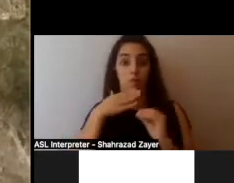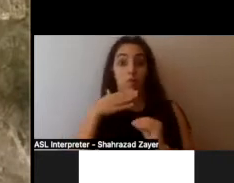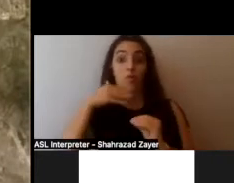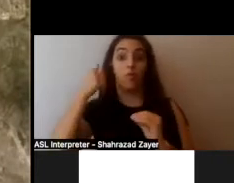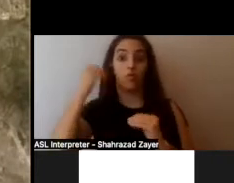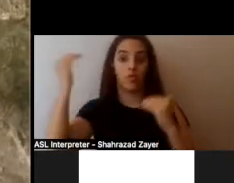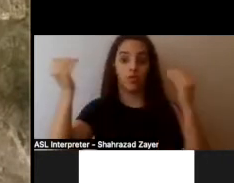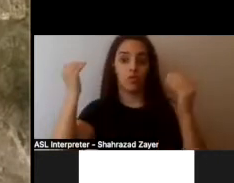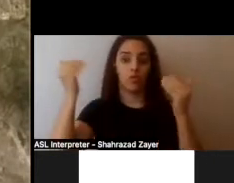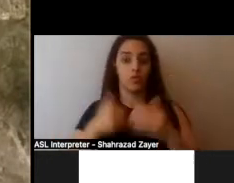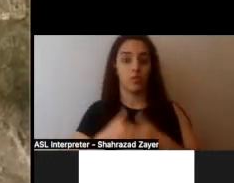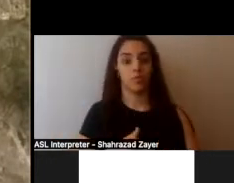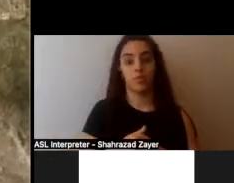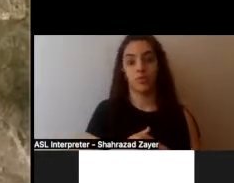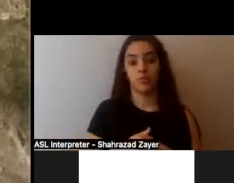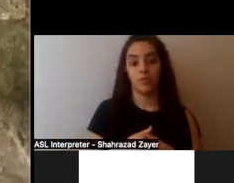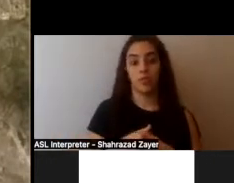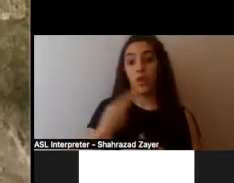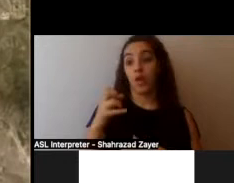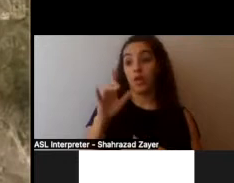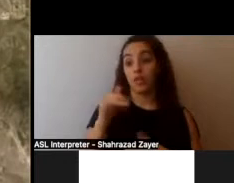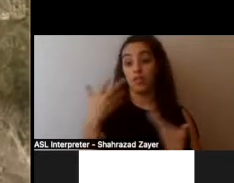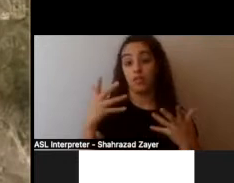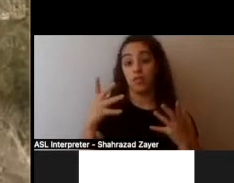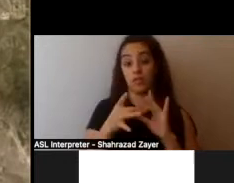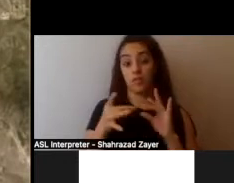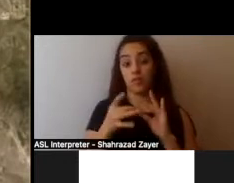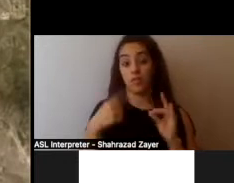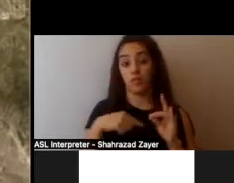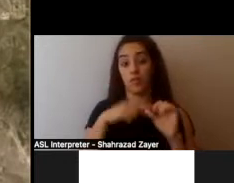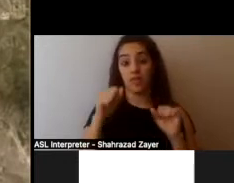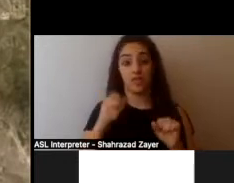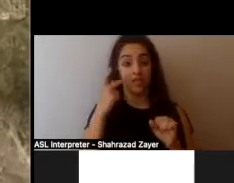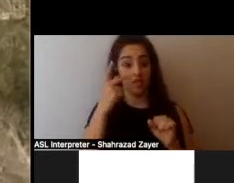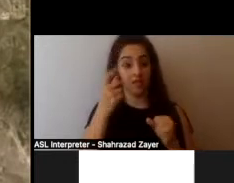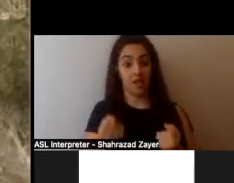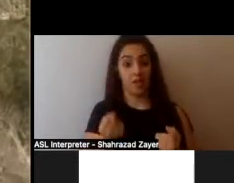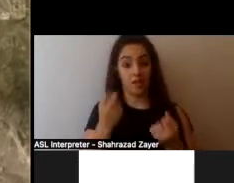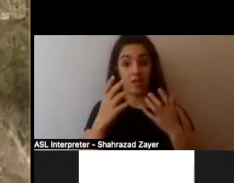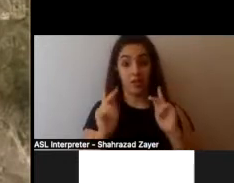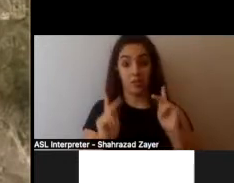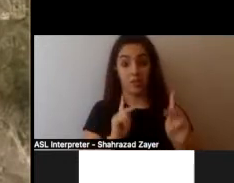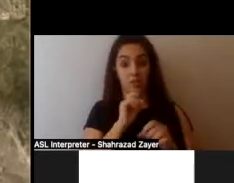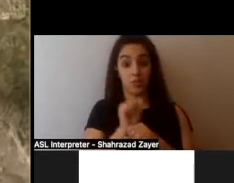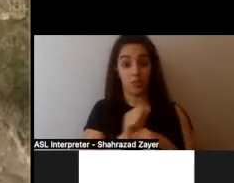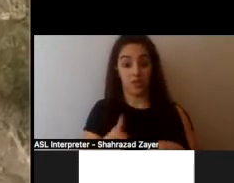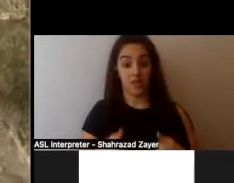And then, as Holly talked about, we can look at the percentage of individuals living alone in the county.